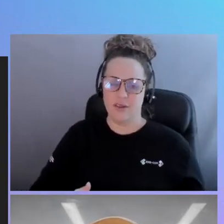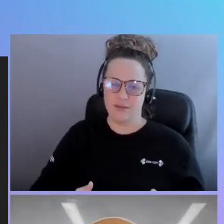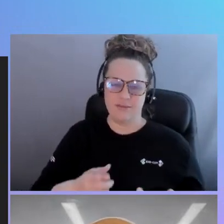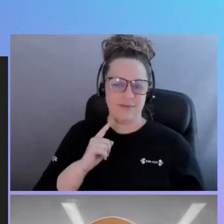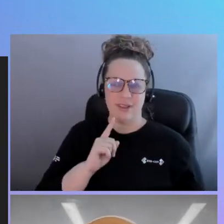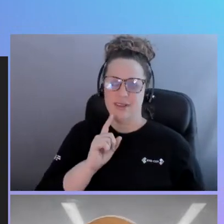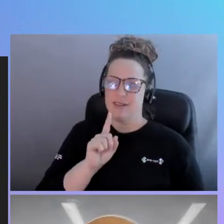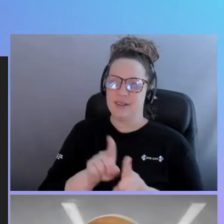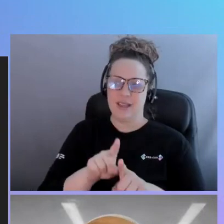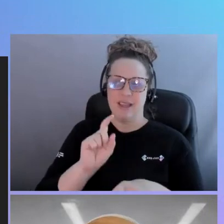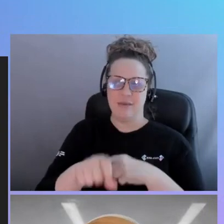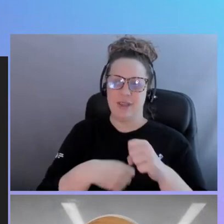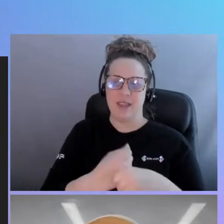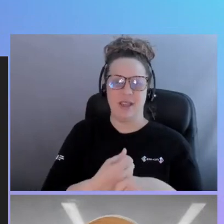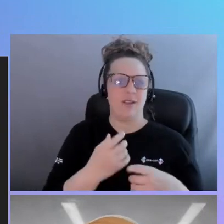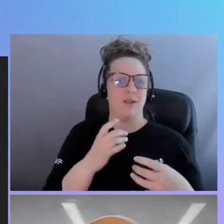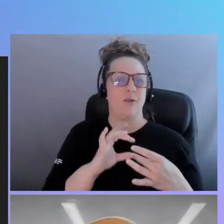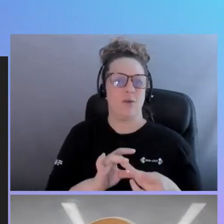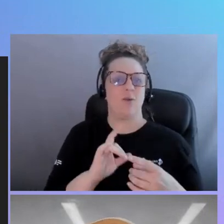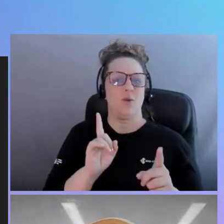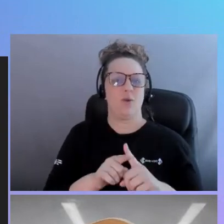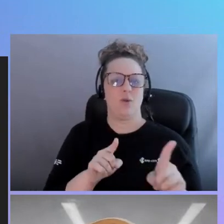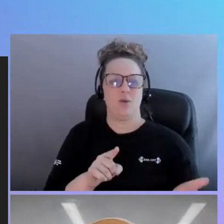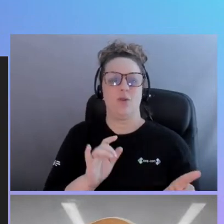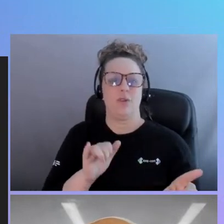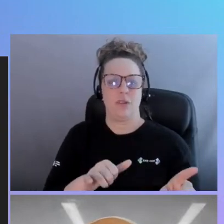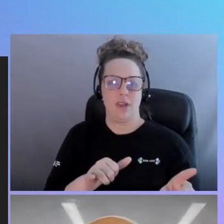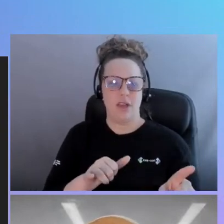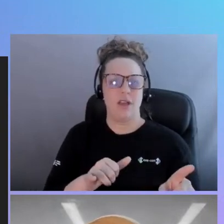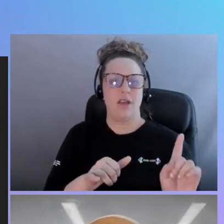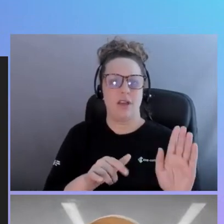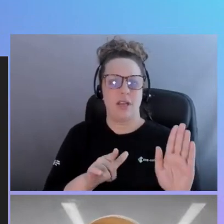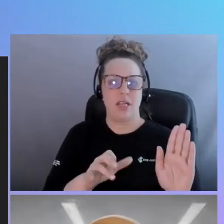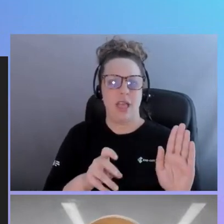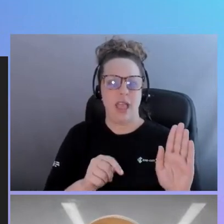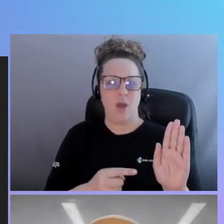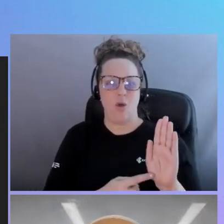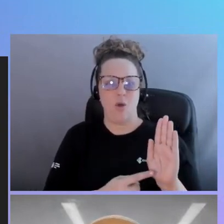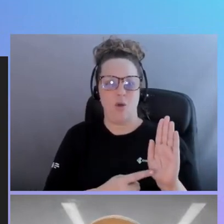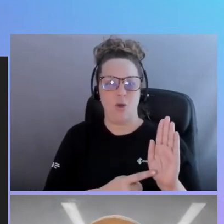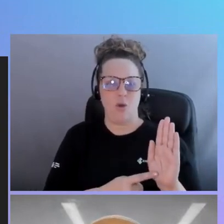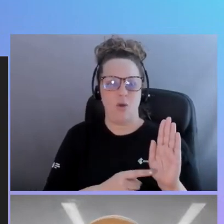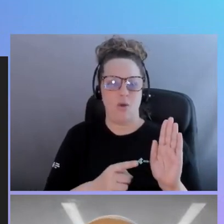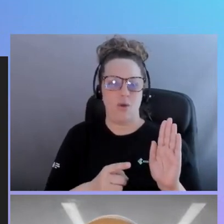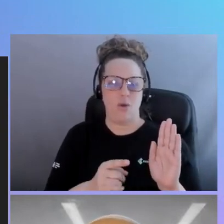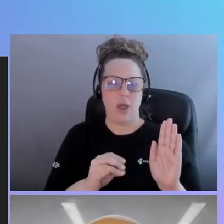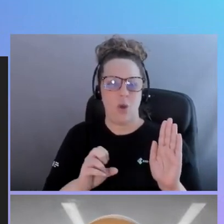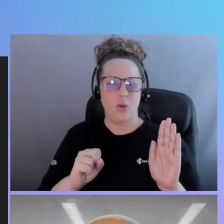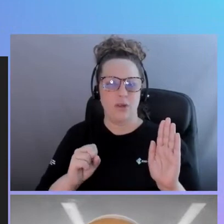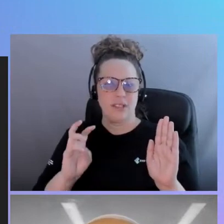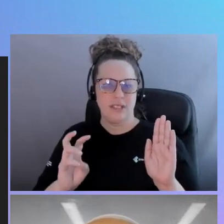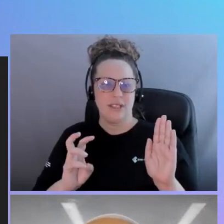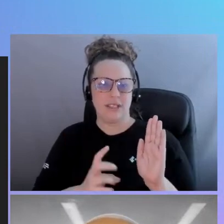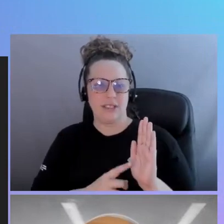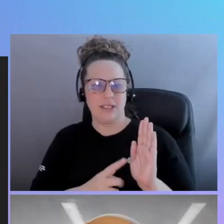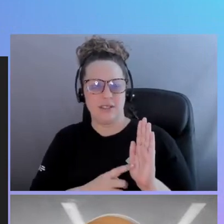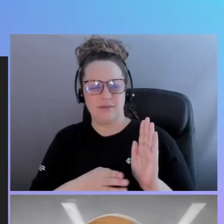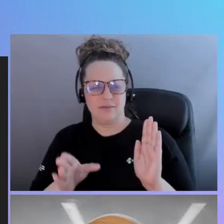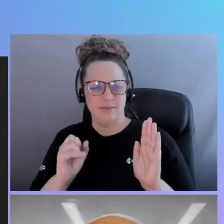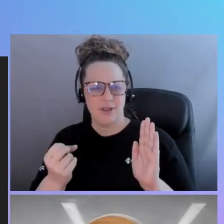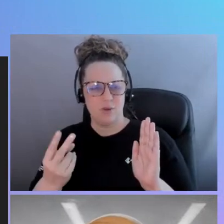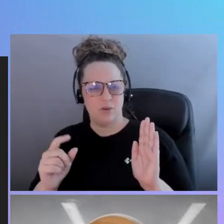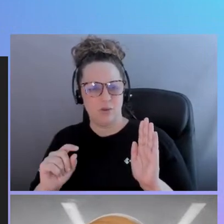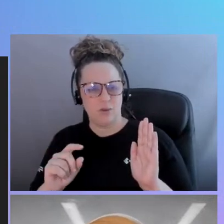year, Apple introduced auto layout in iOS 6. And there's two main ways of developing